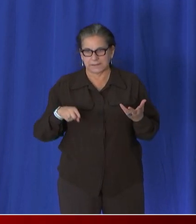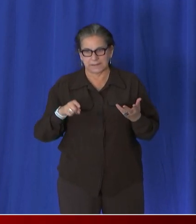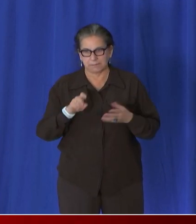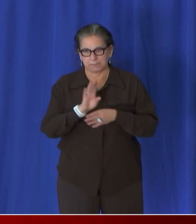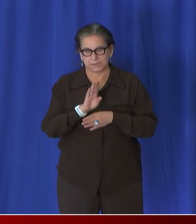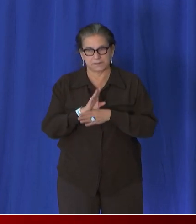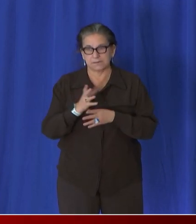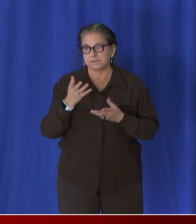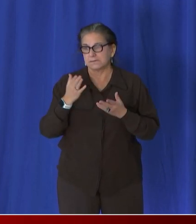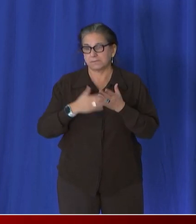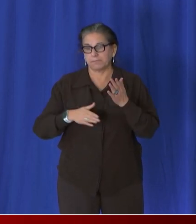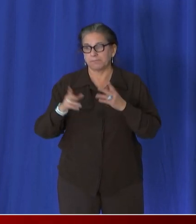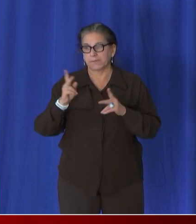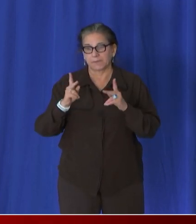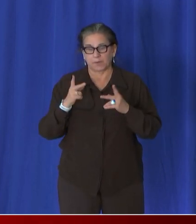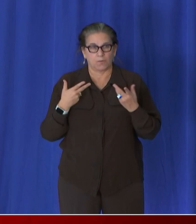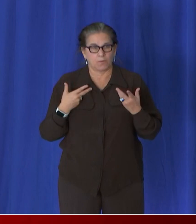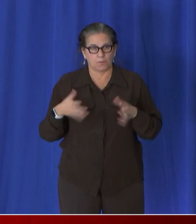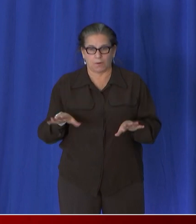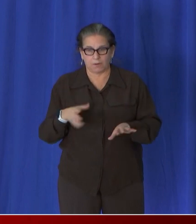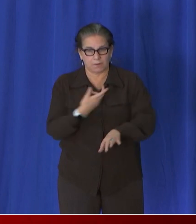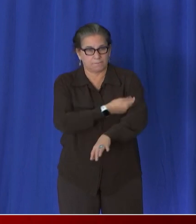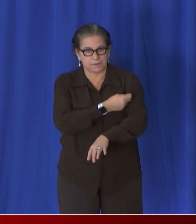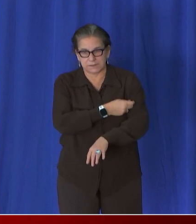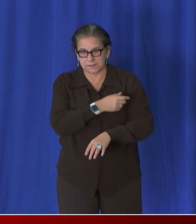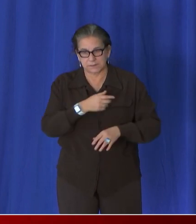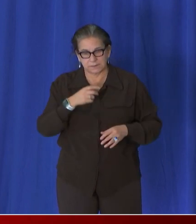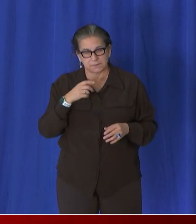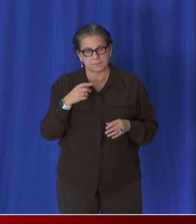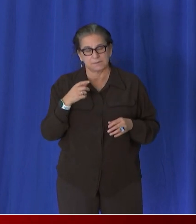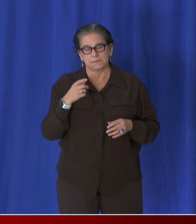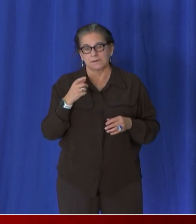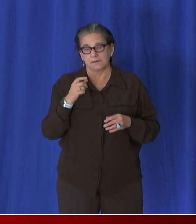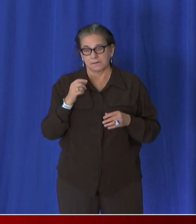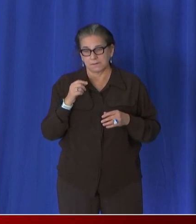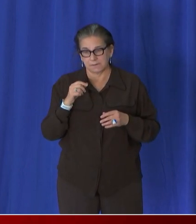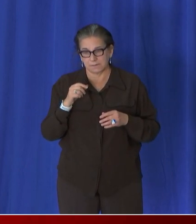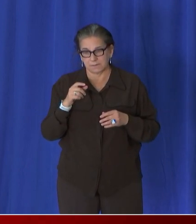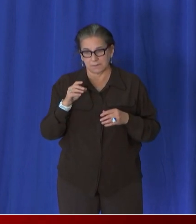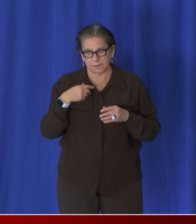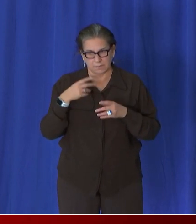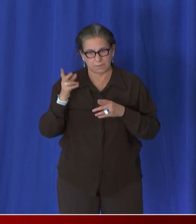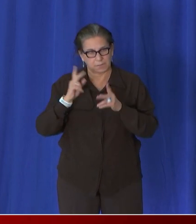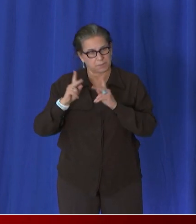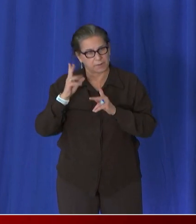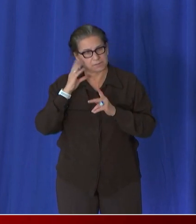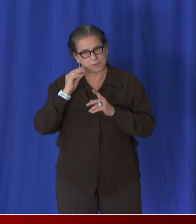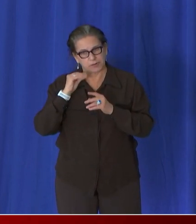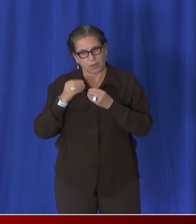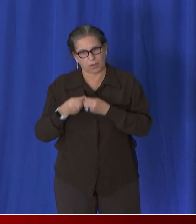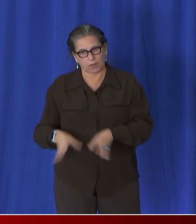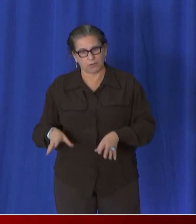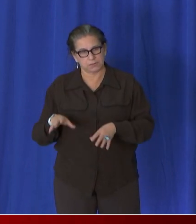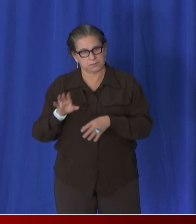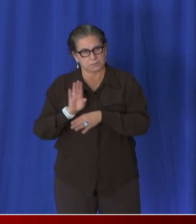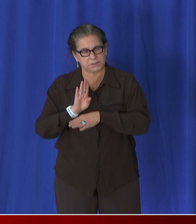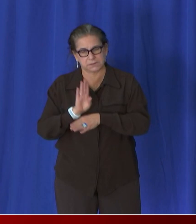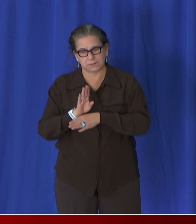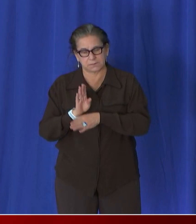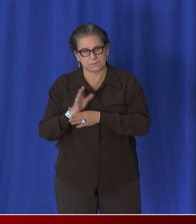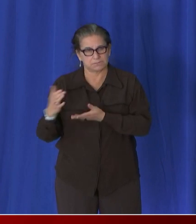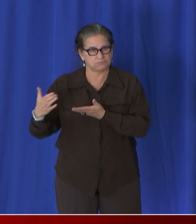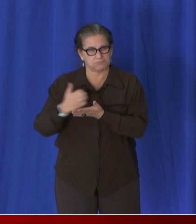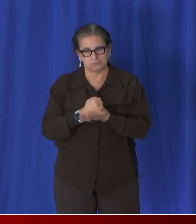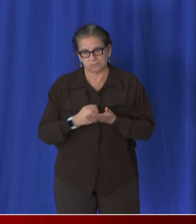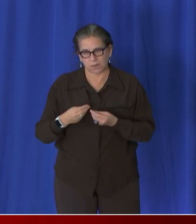concerns about patronizing? I'm not quite sure what you mean. So for example, in a neighborhood with low rates